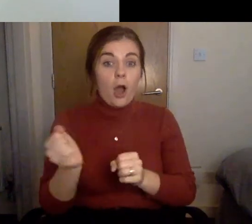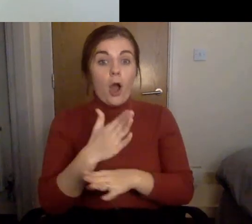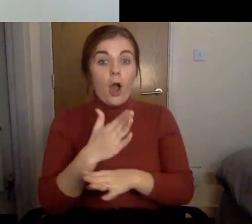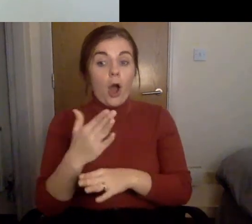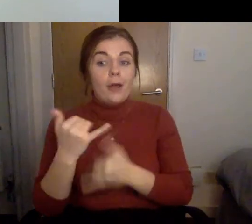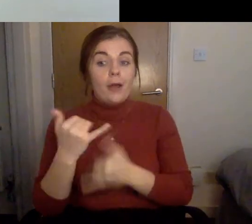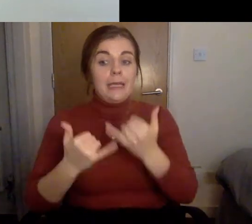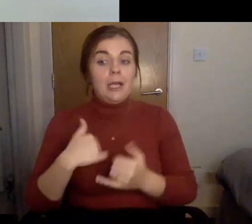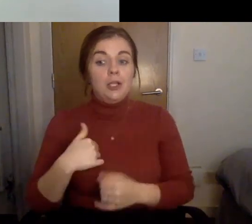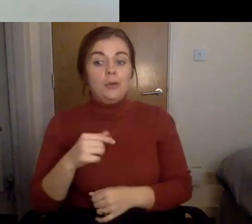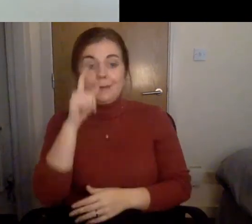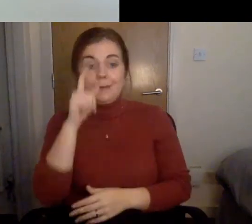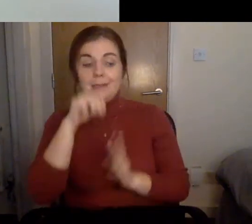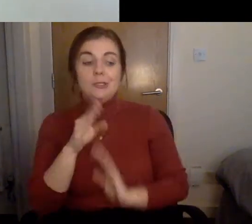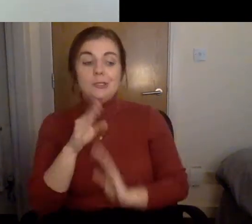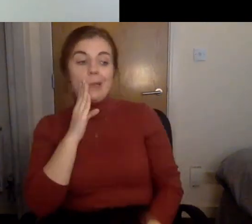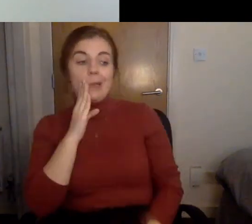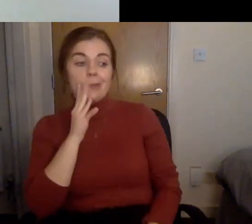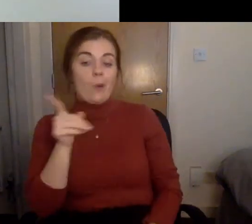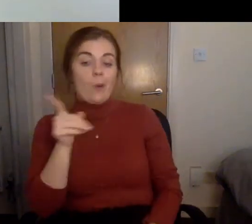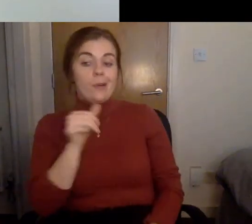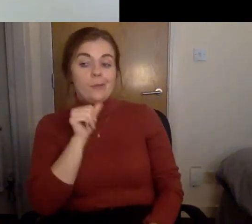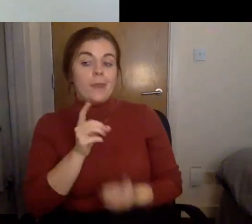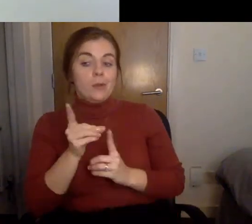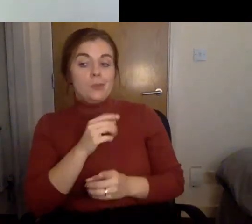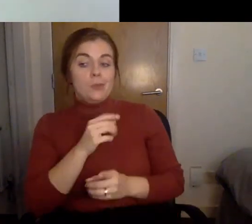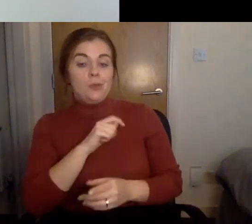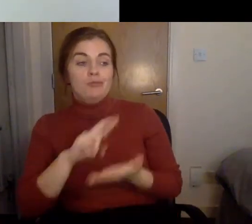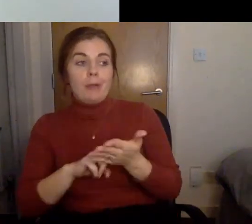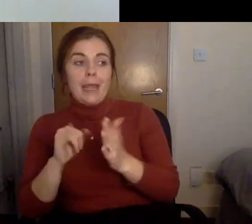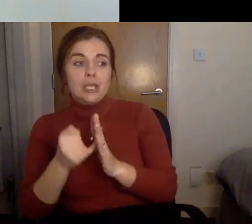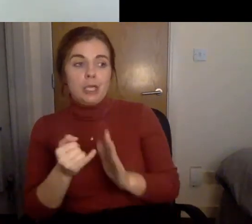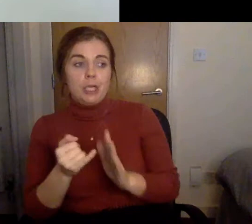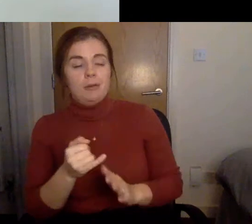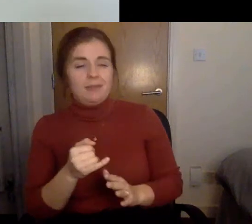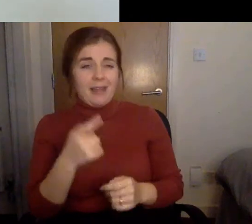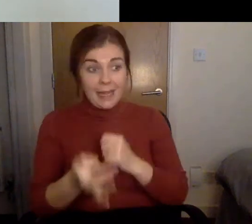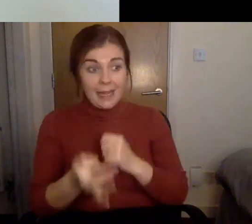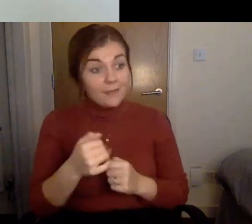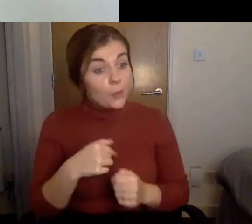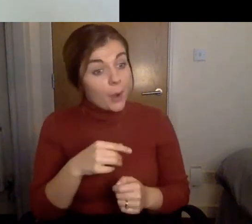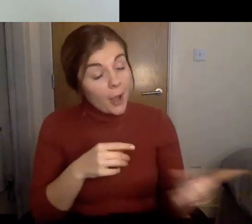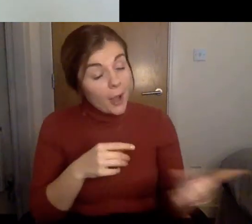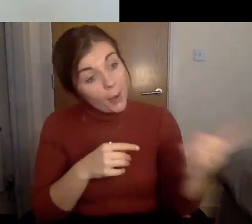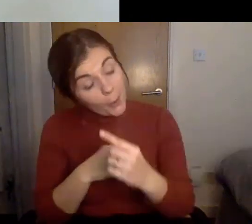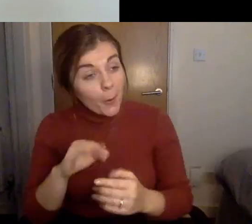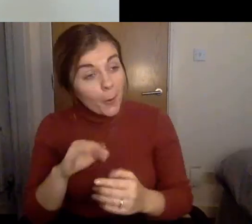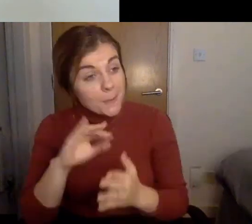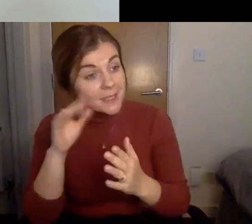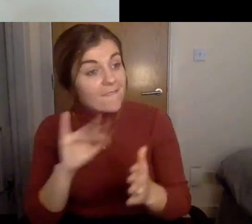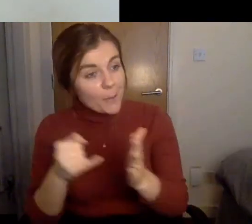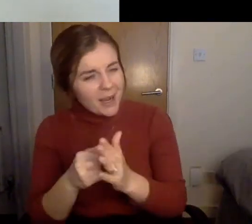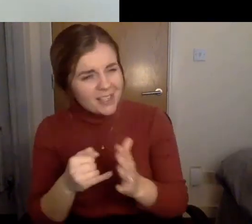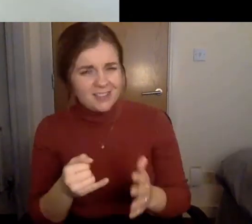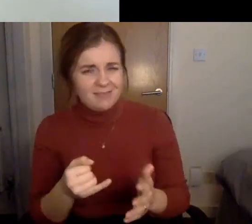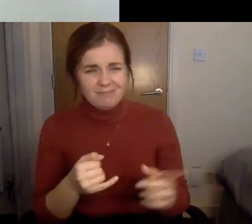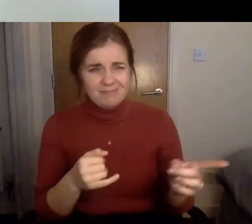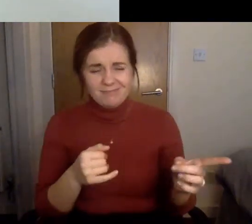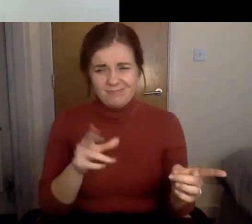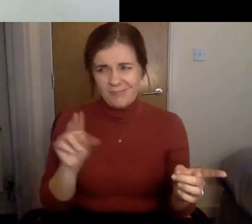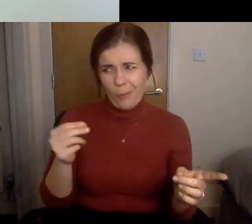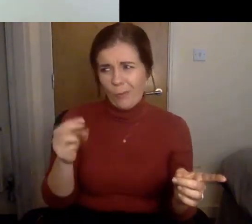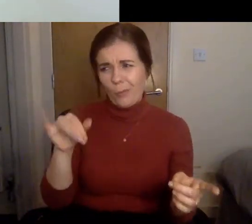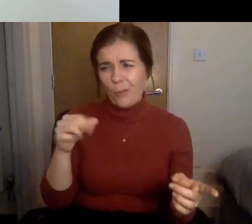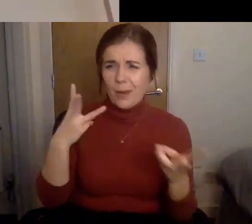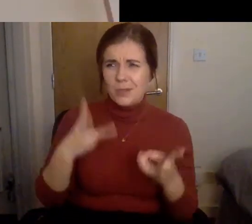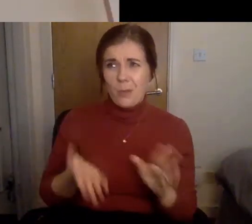doesn't do religion, and then you suddenly come down to them and say, do you want to come to confirmation? They'll be like, no, like, why would I want to come to confirmation? Like, and